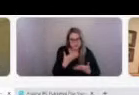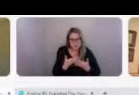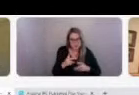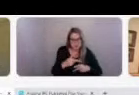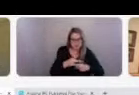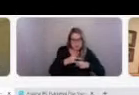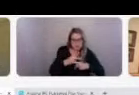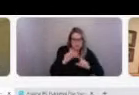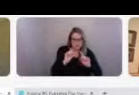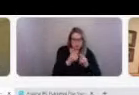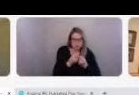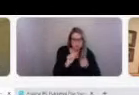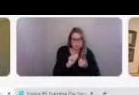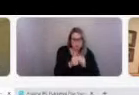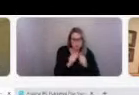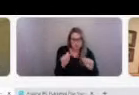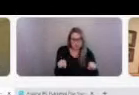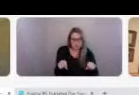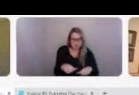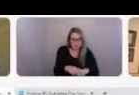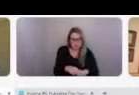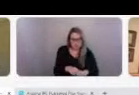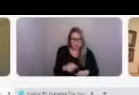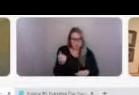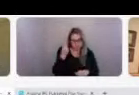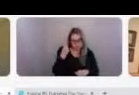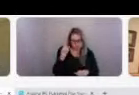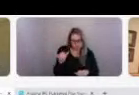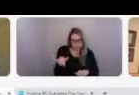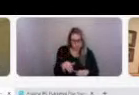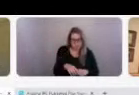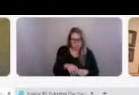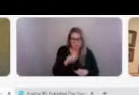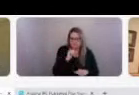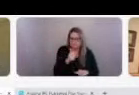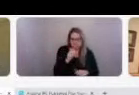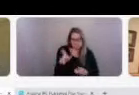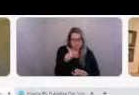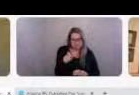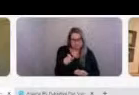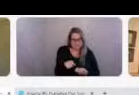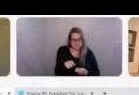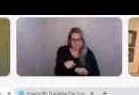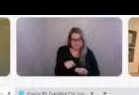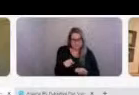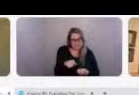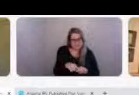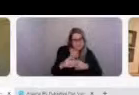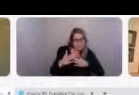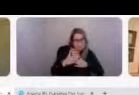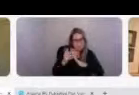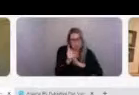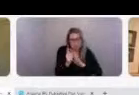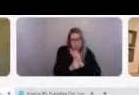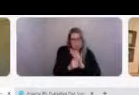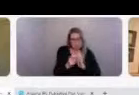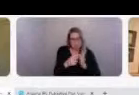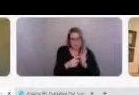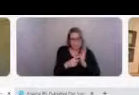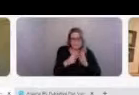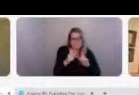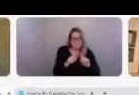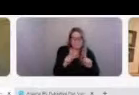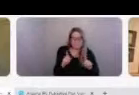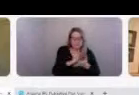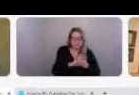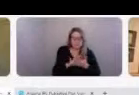a district as competitive as possible i understand that it is not exactly the on the top with the legal requirements but it is nice because